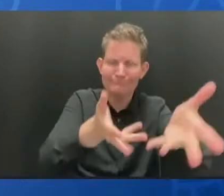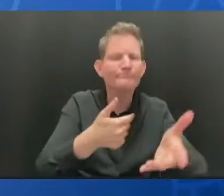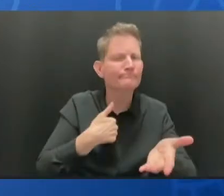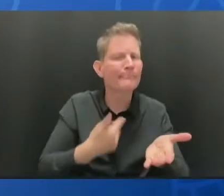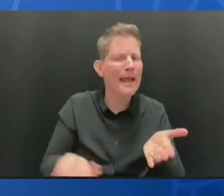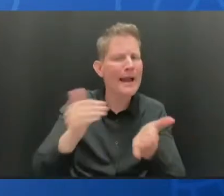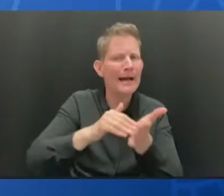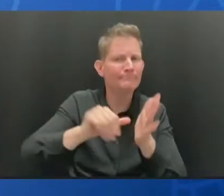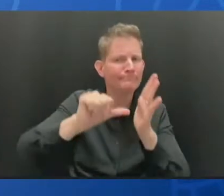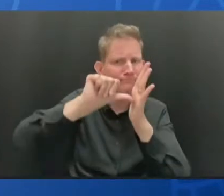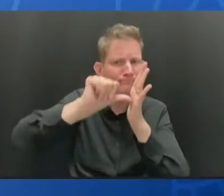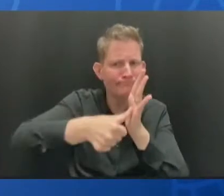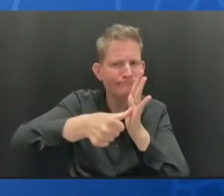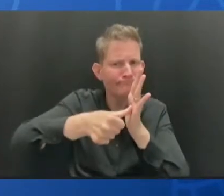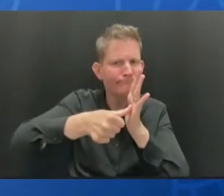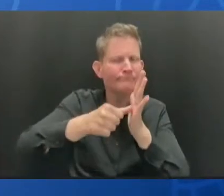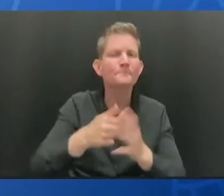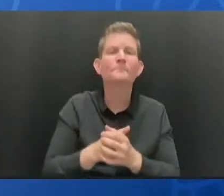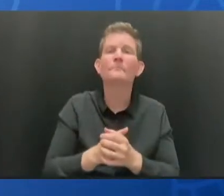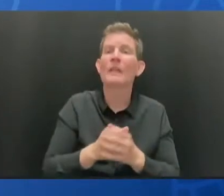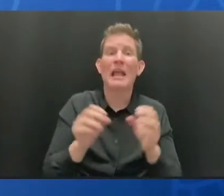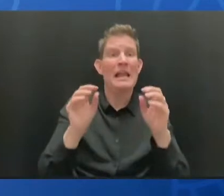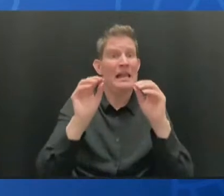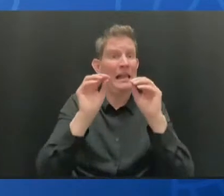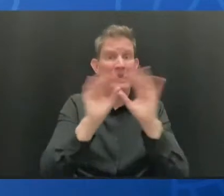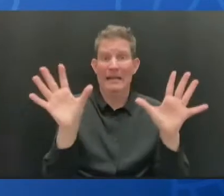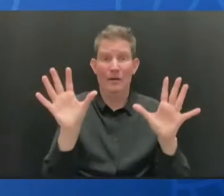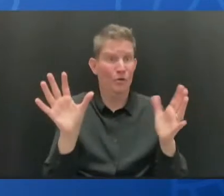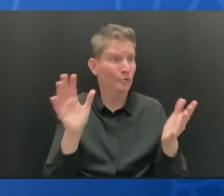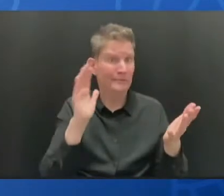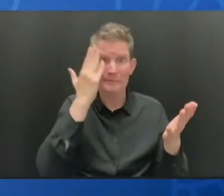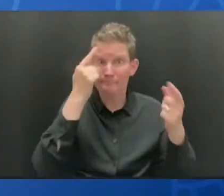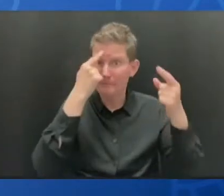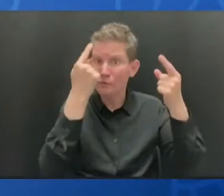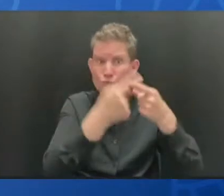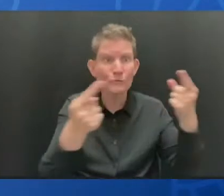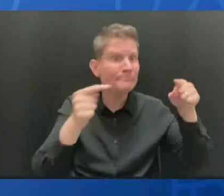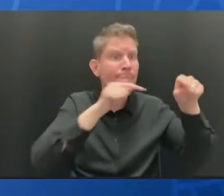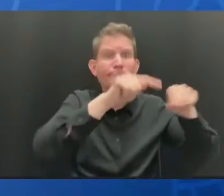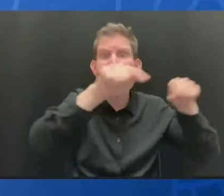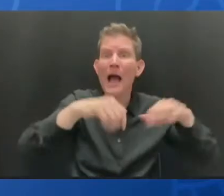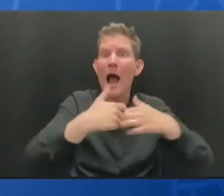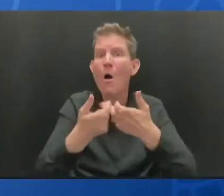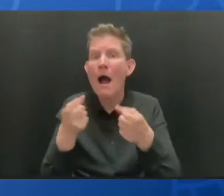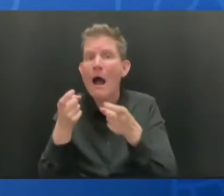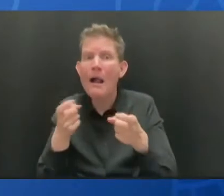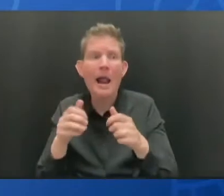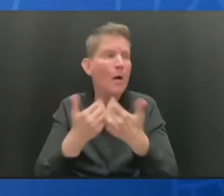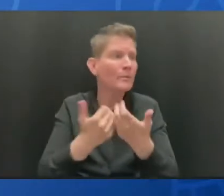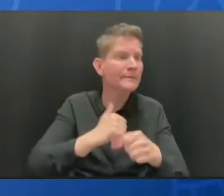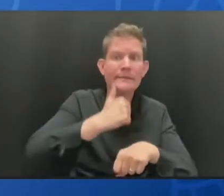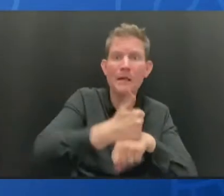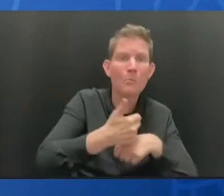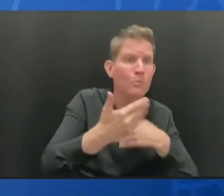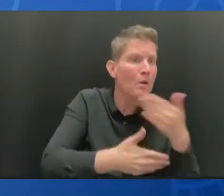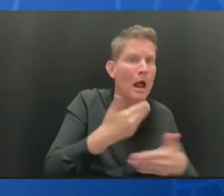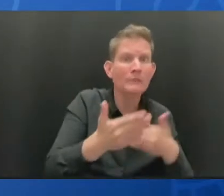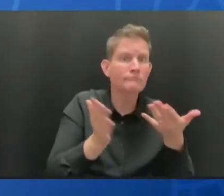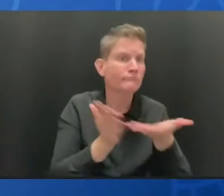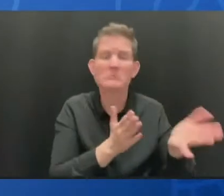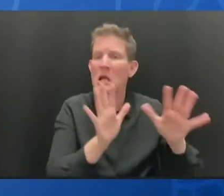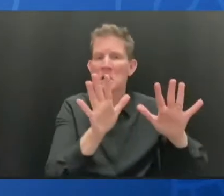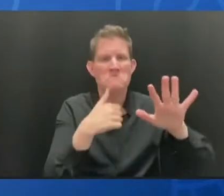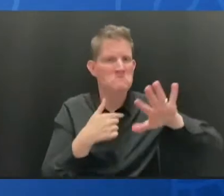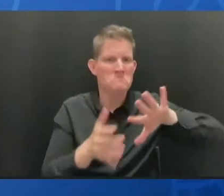about how that's being handled, how that's being implemented. But I think that most of us would agree that this is good